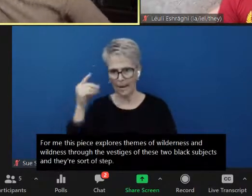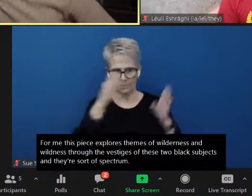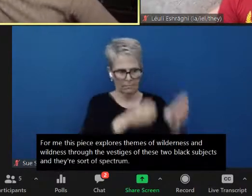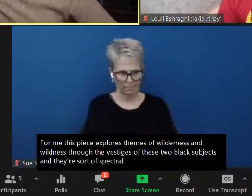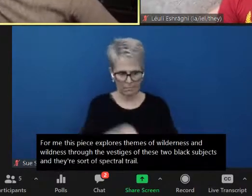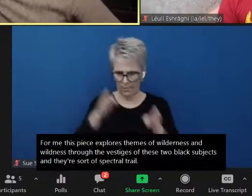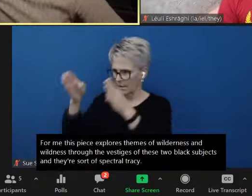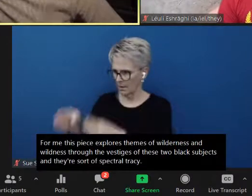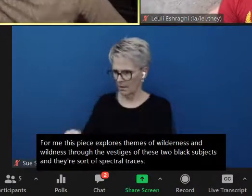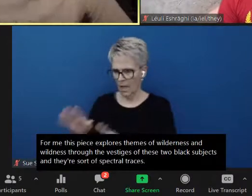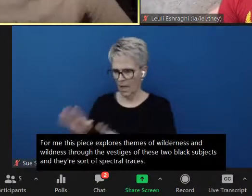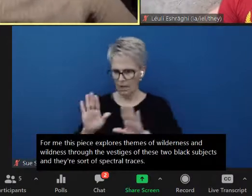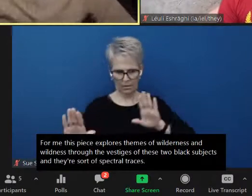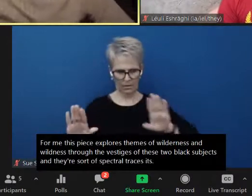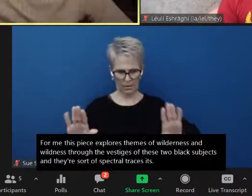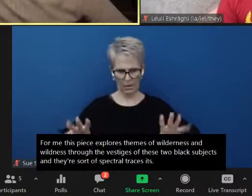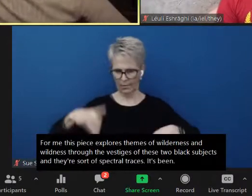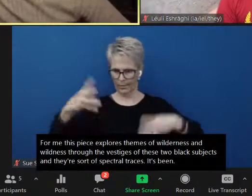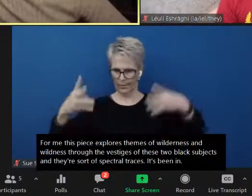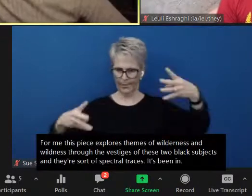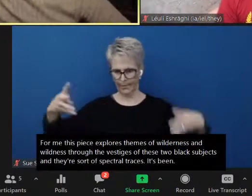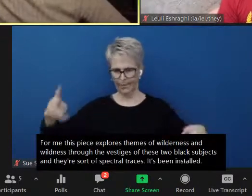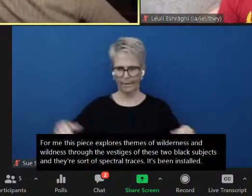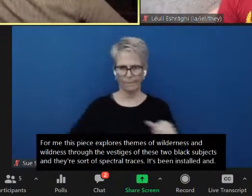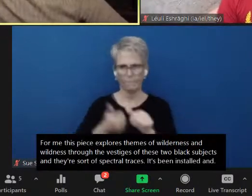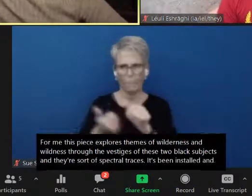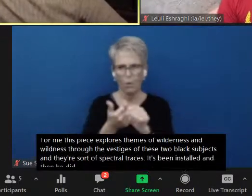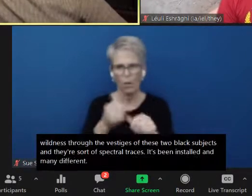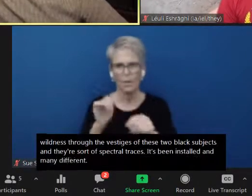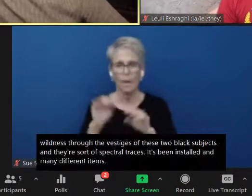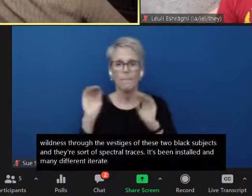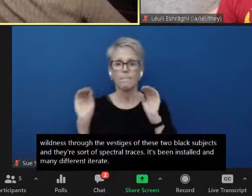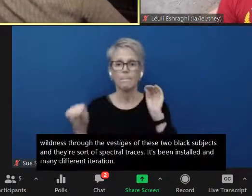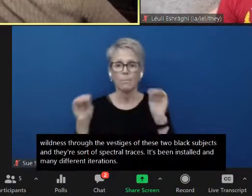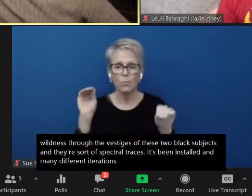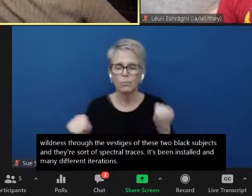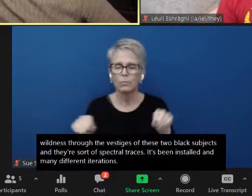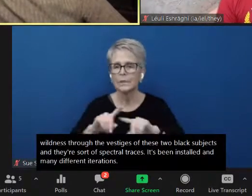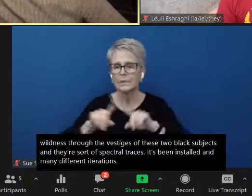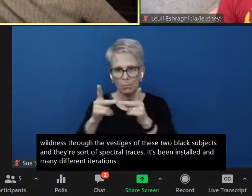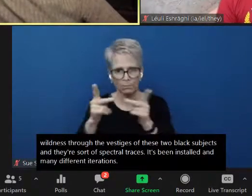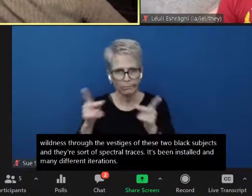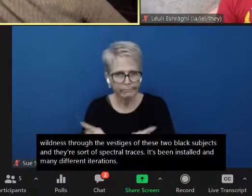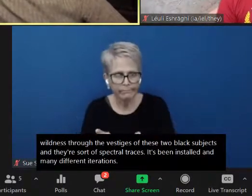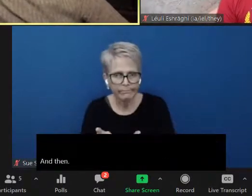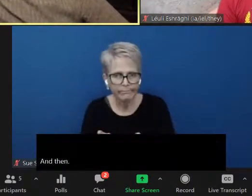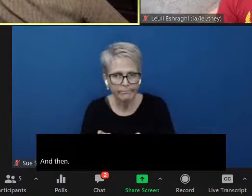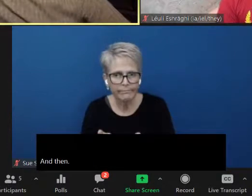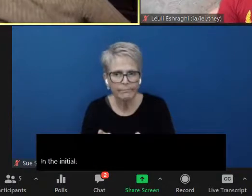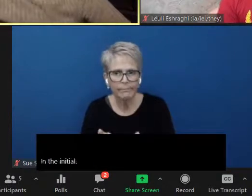spectral traces. It's been installed in many different iterations.